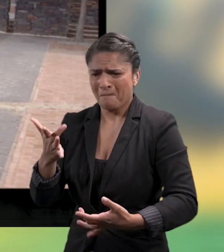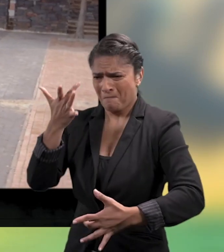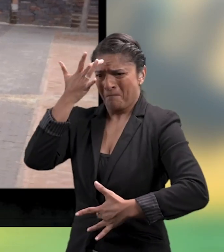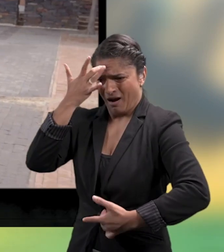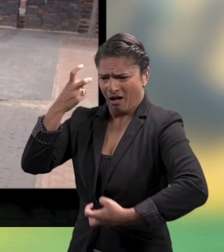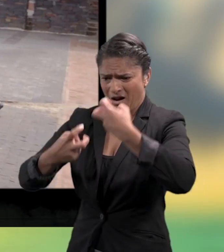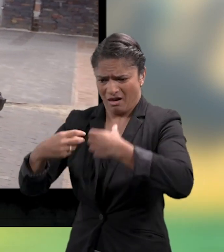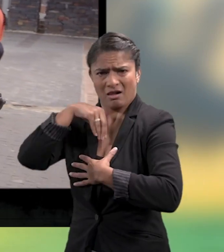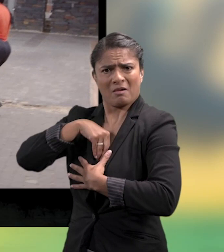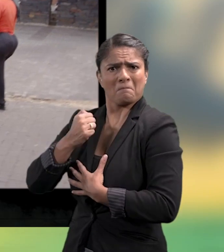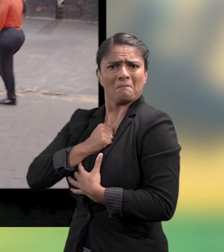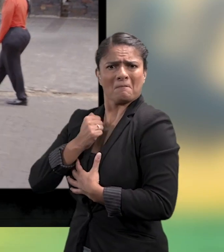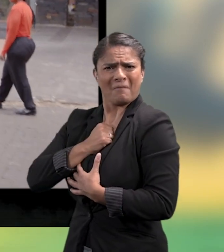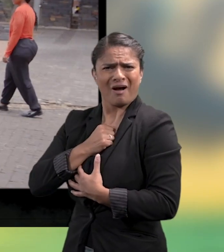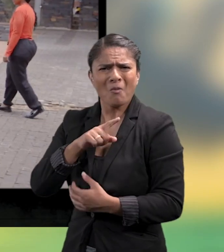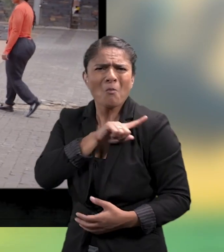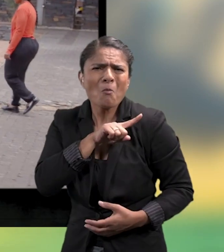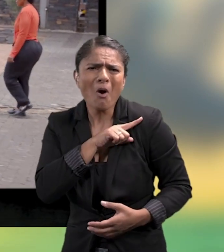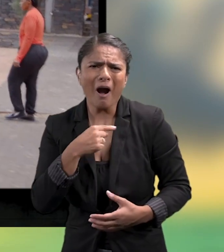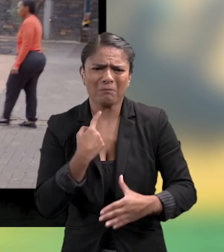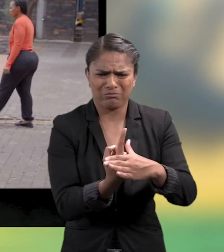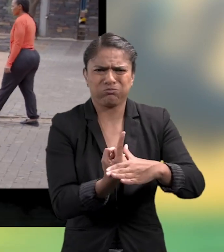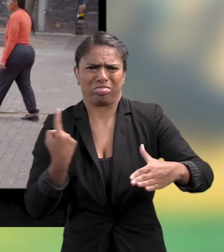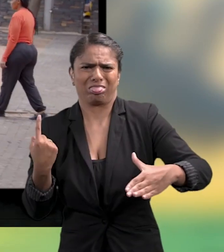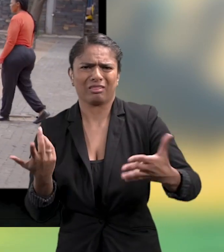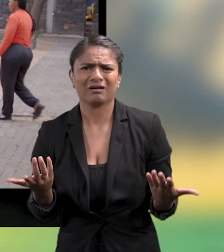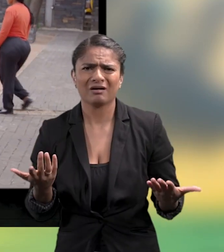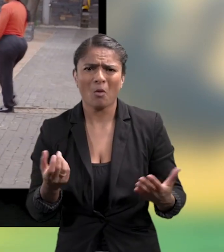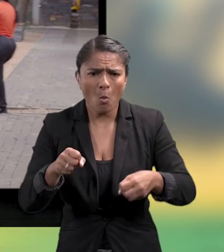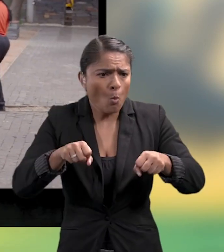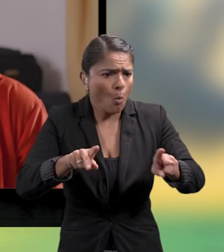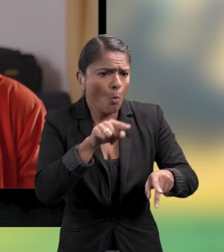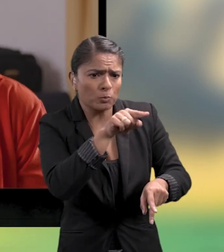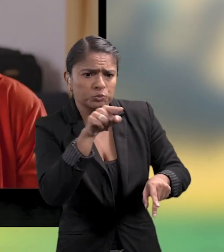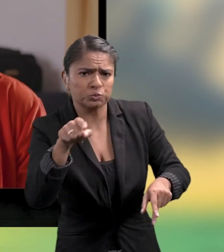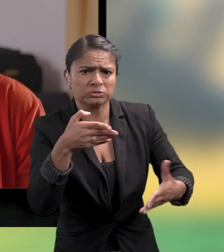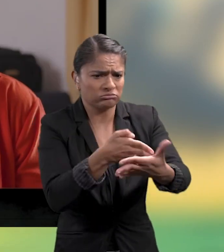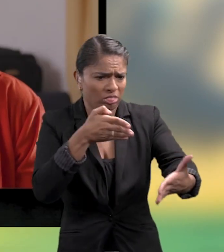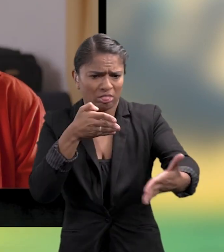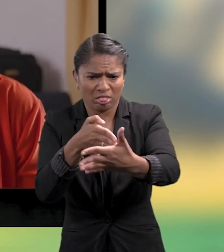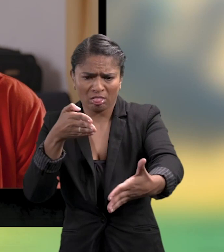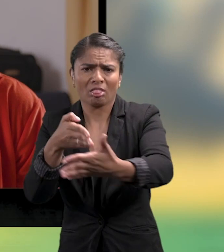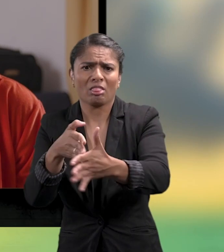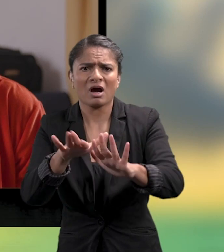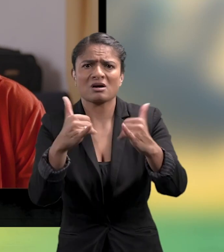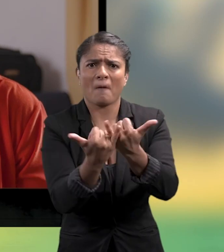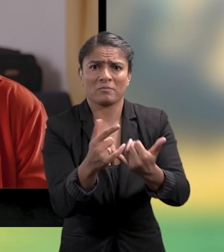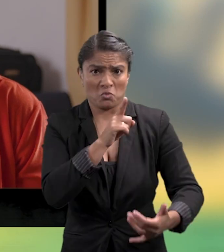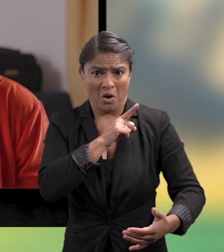medical condition, why was I then excluded from an opportunity ya gore e ke berekele a